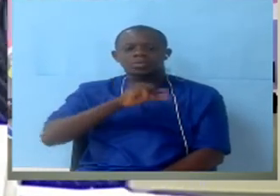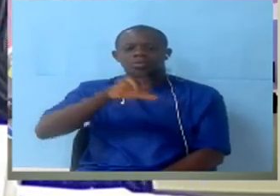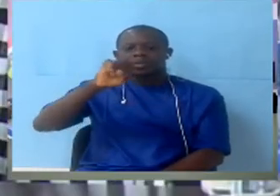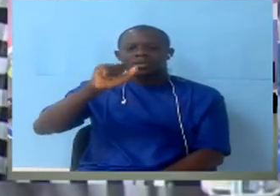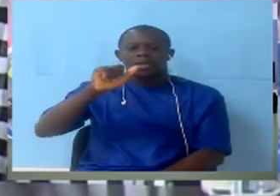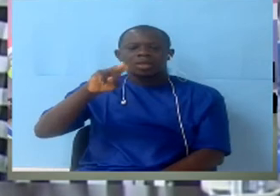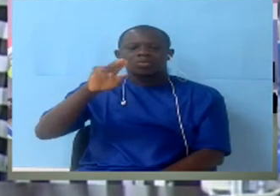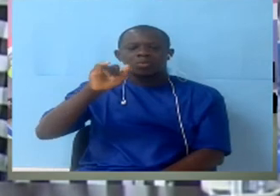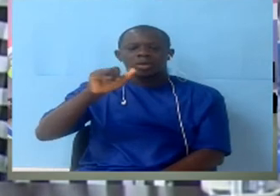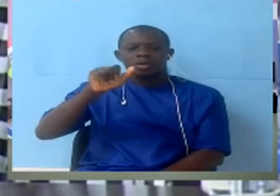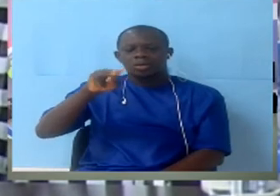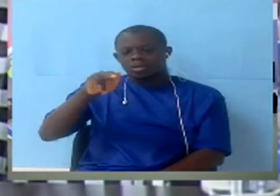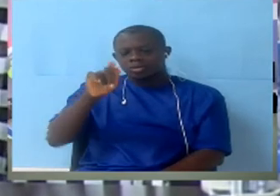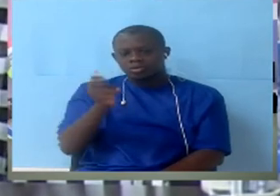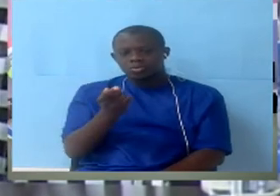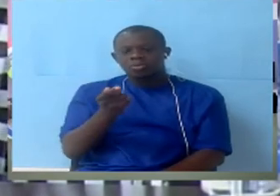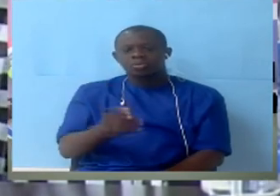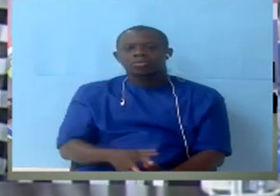Sanyang ito ni kontang dum.